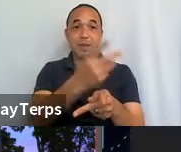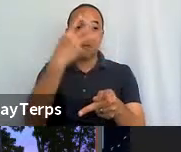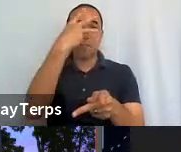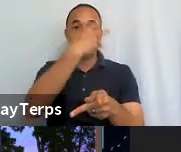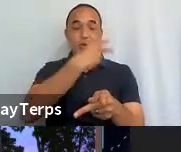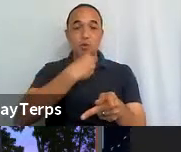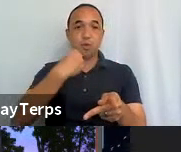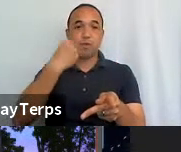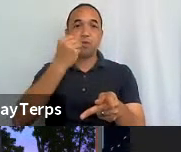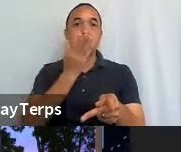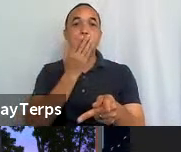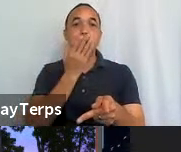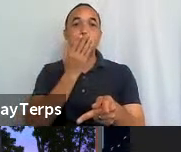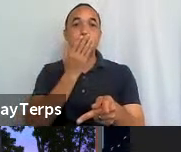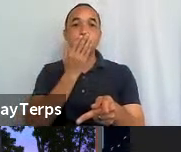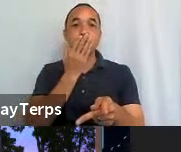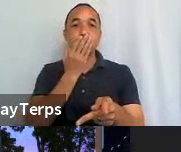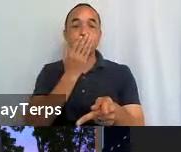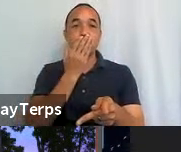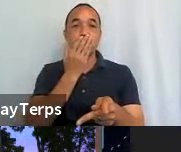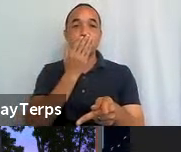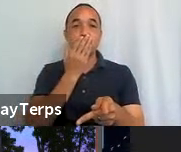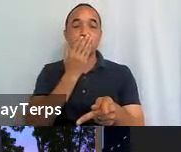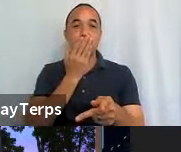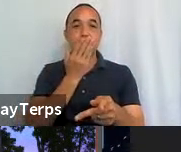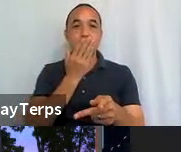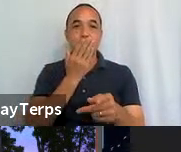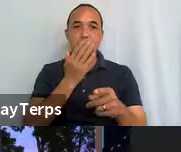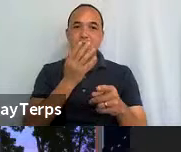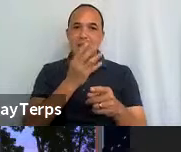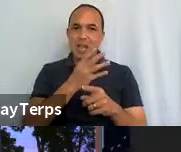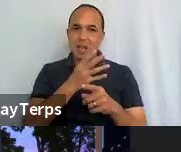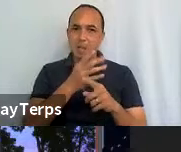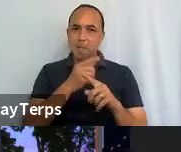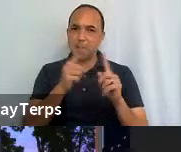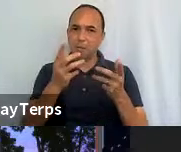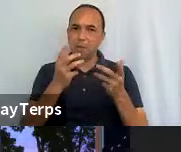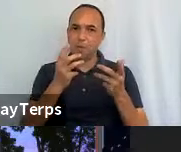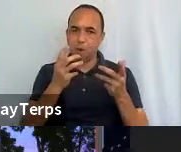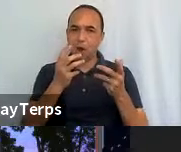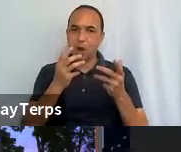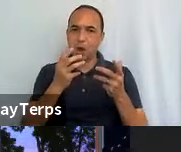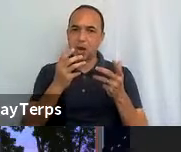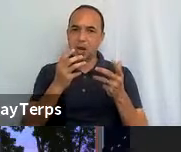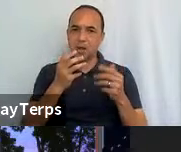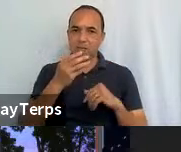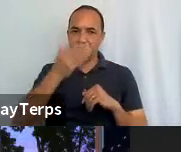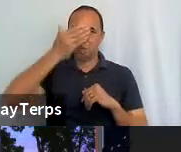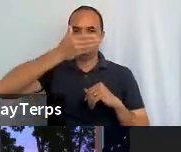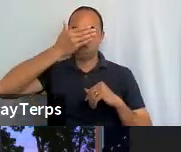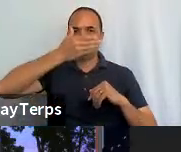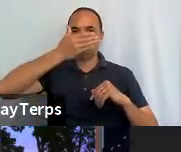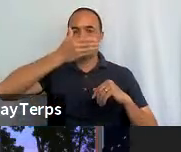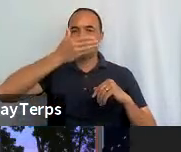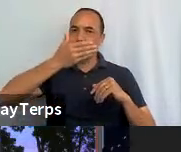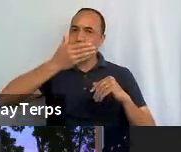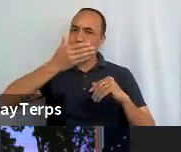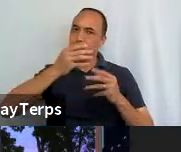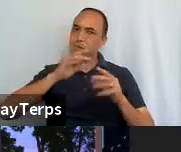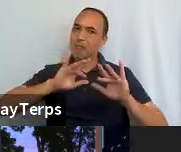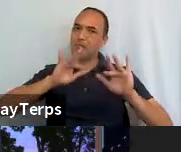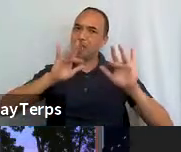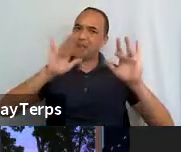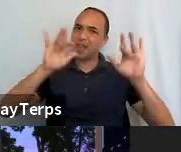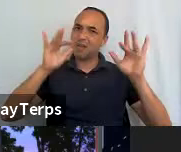beautiful color here while lightening everything else that's in the foreground so that it matches a little